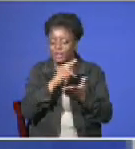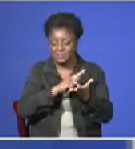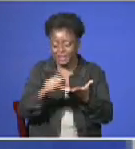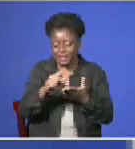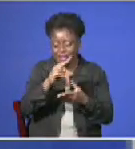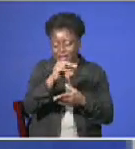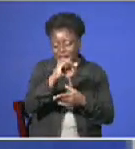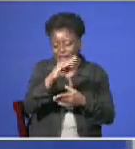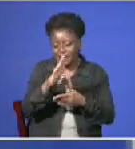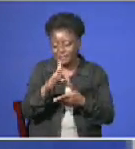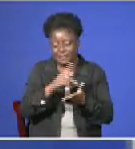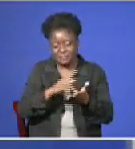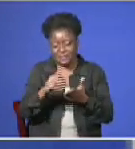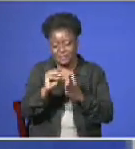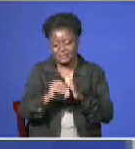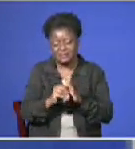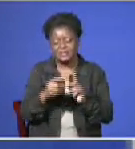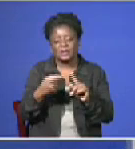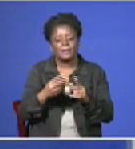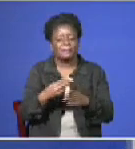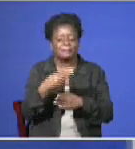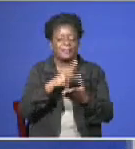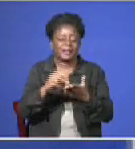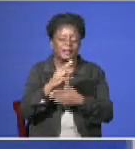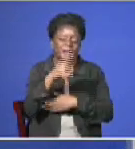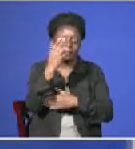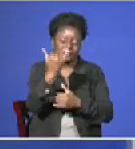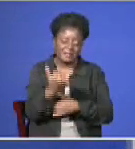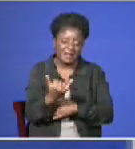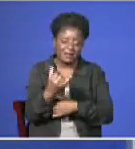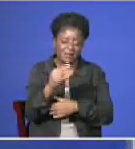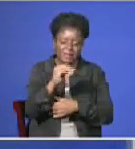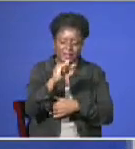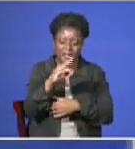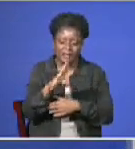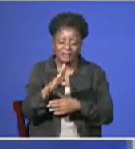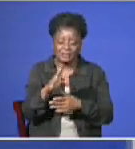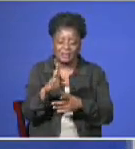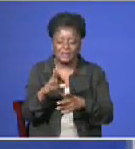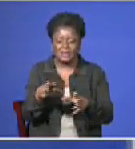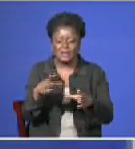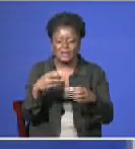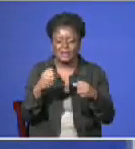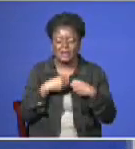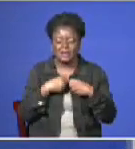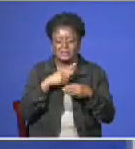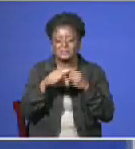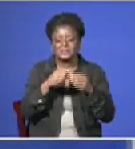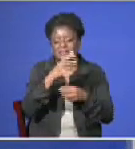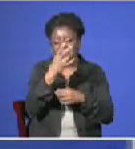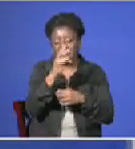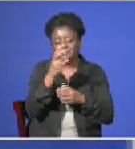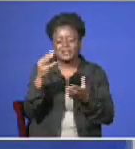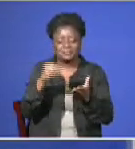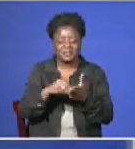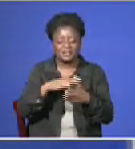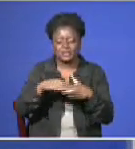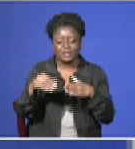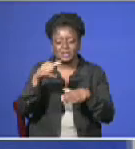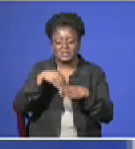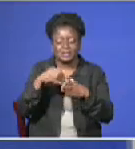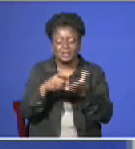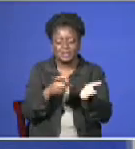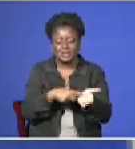now. Minister Roll confirmed that N.I.B. is owed some $17 million in outstanding funds and noted that N.I.B.